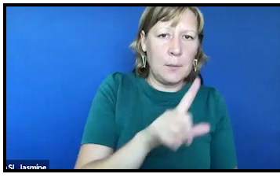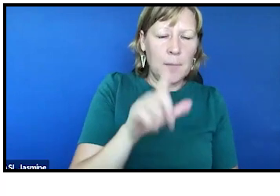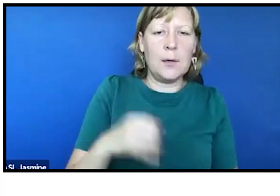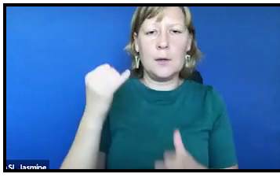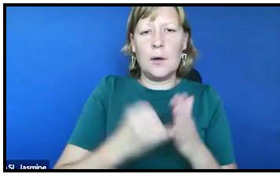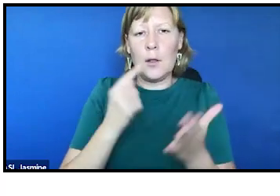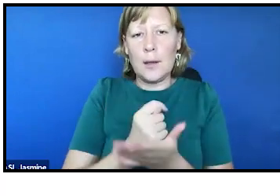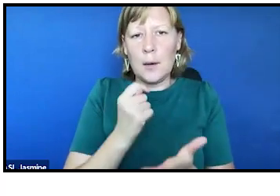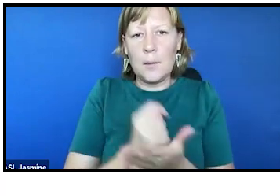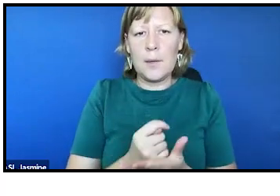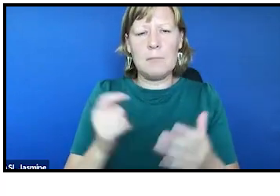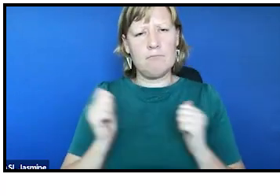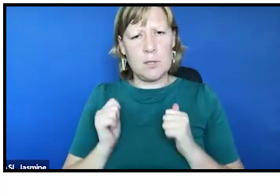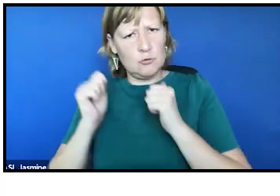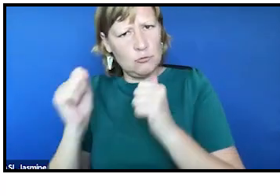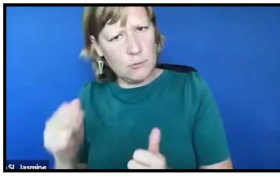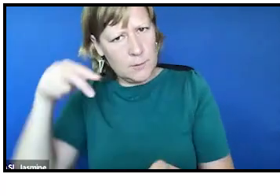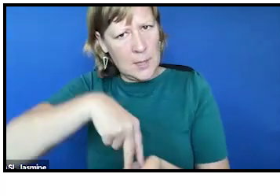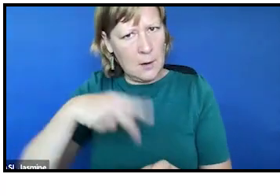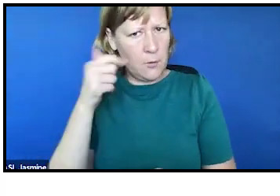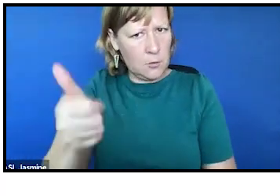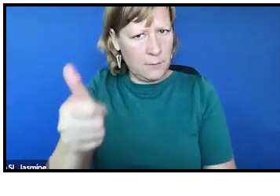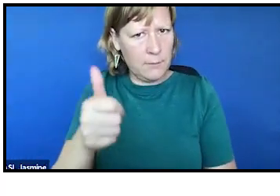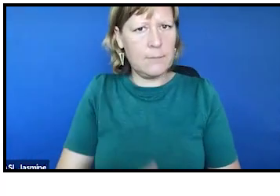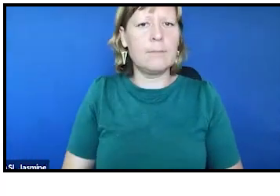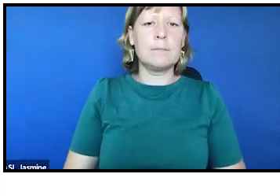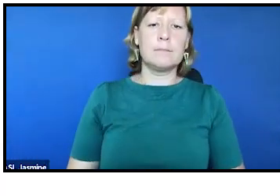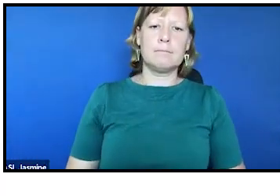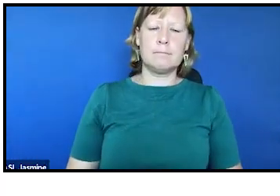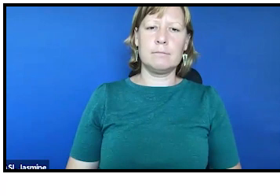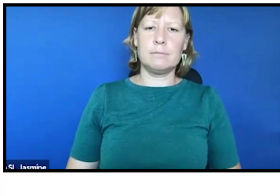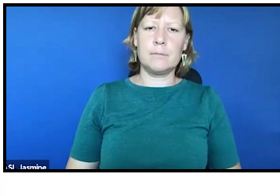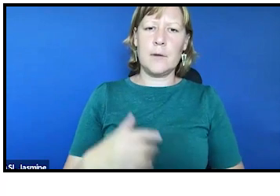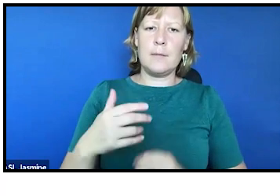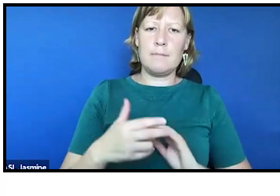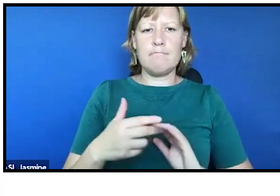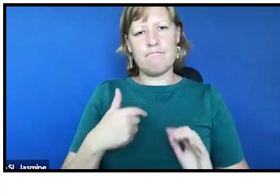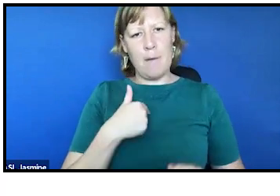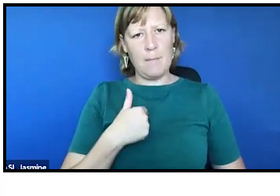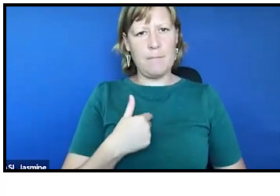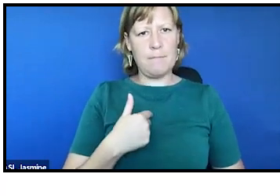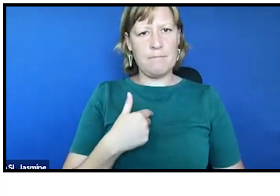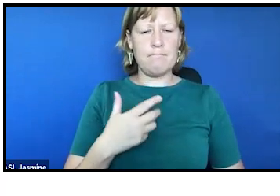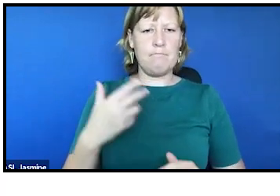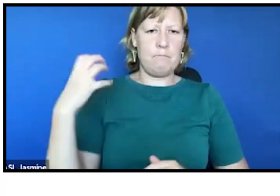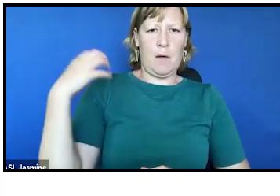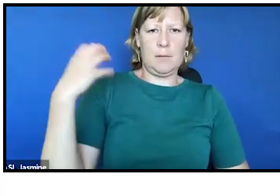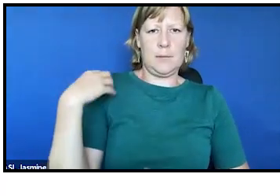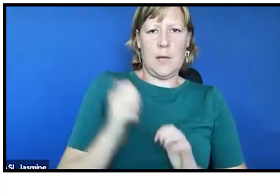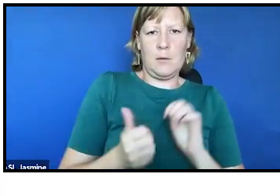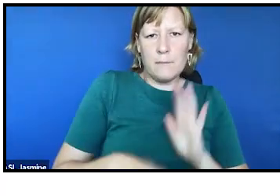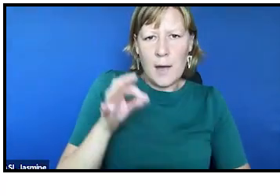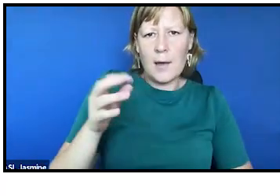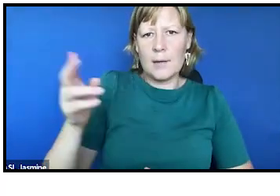for yourself, being the boss, how to find, hire, and supervise support staff, DD services, what's